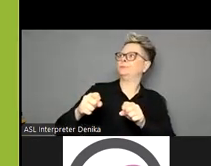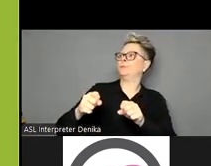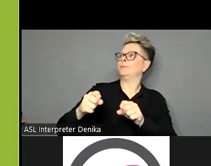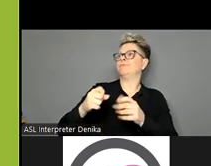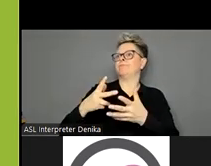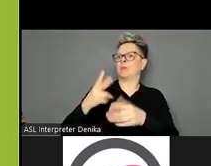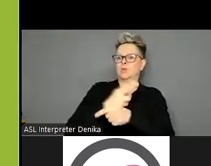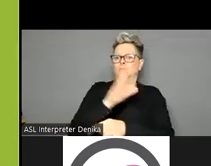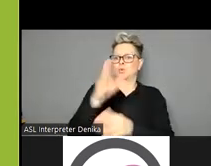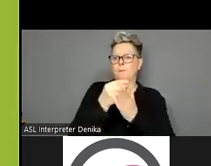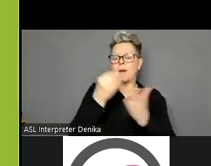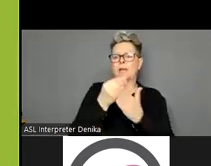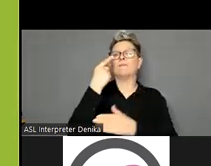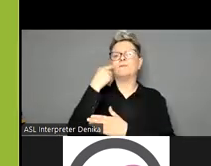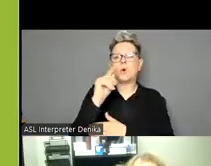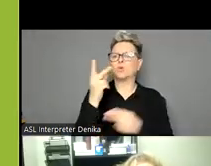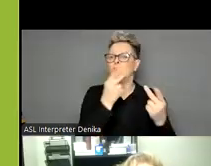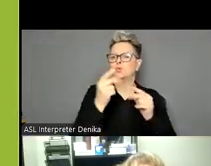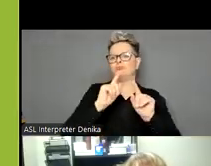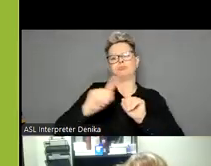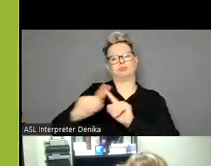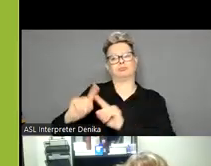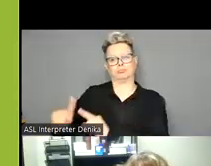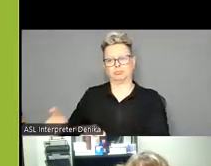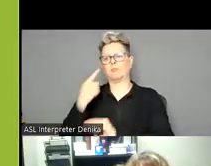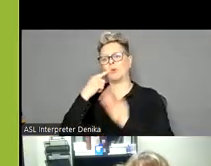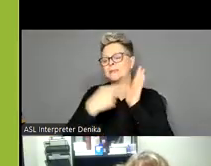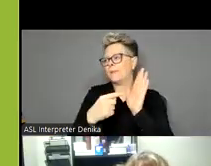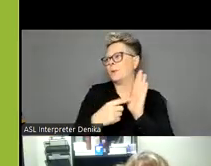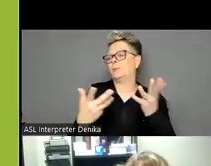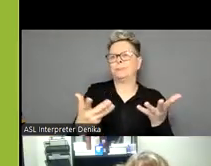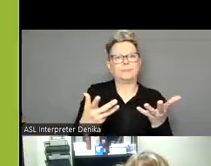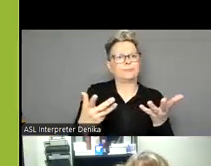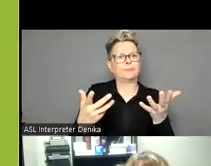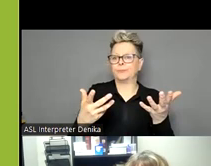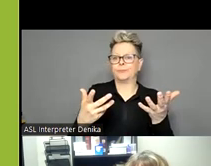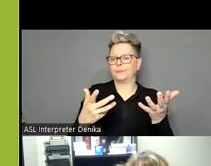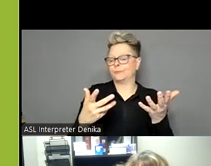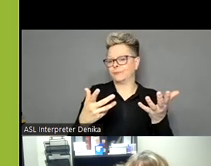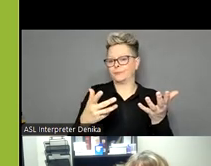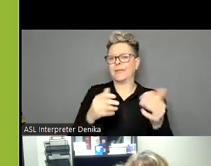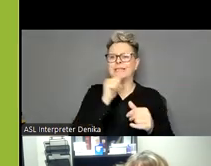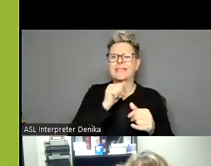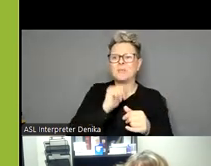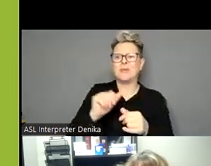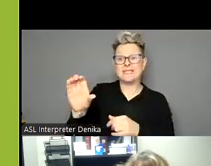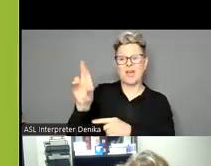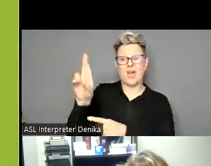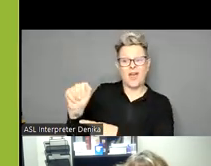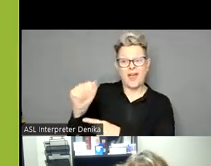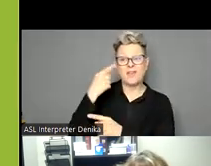tasks, even if it's just as simple as dealing with Revenue Canada and